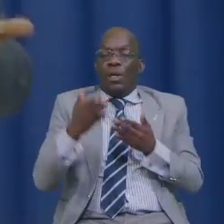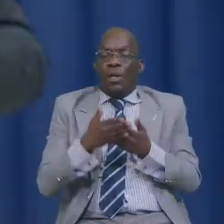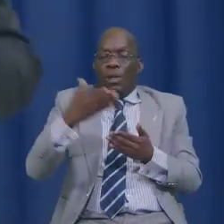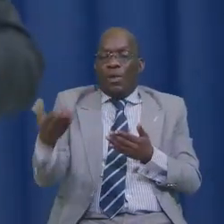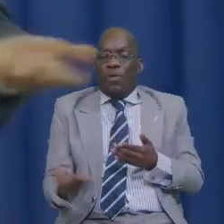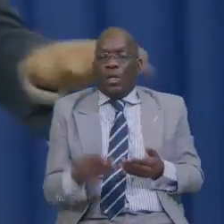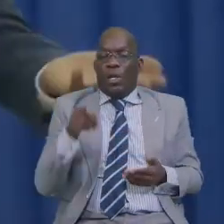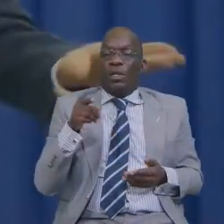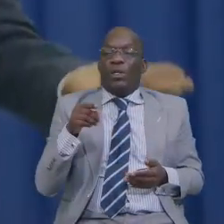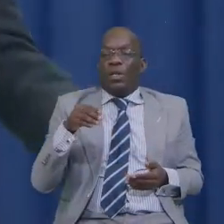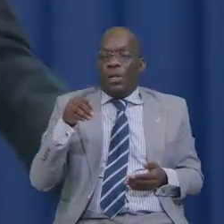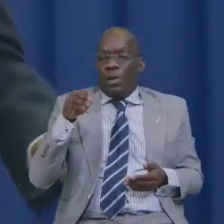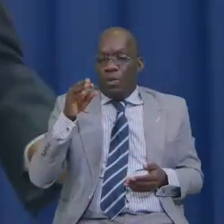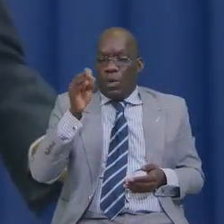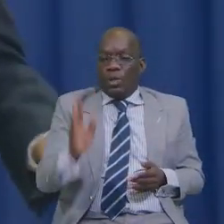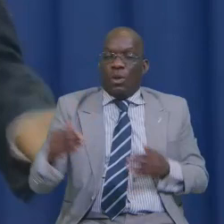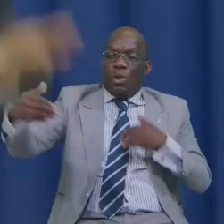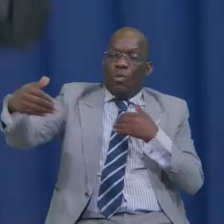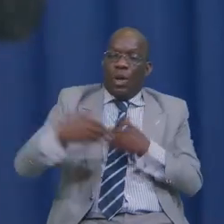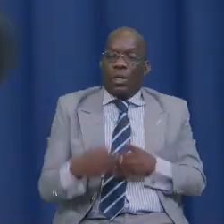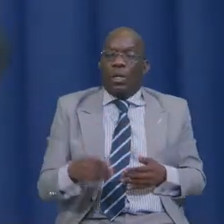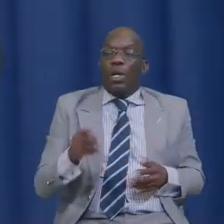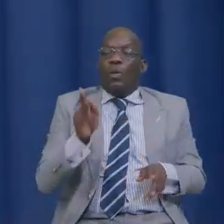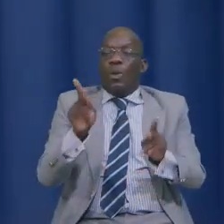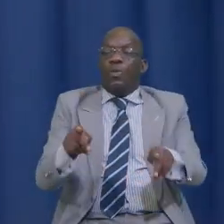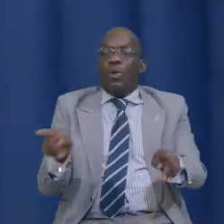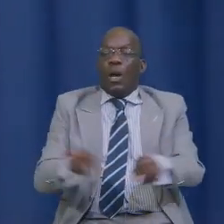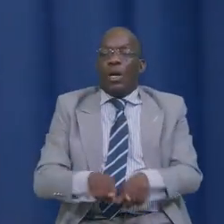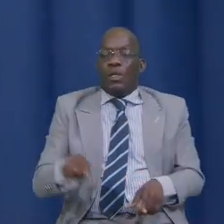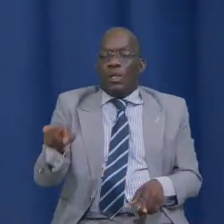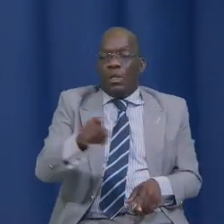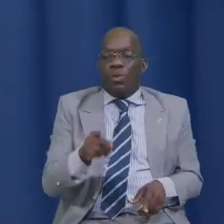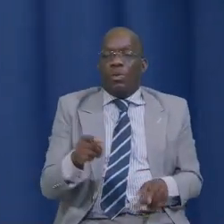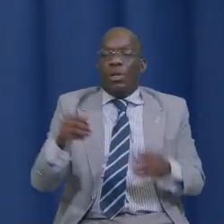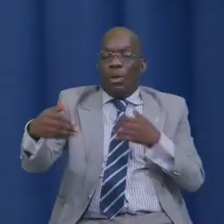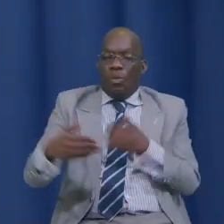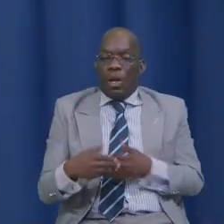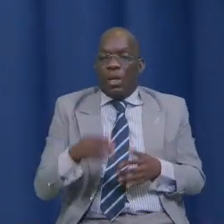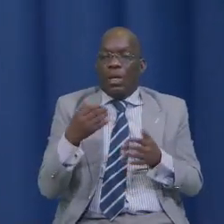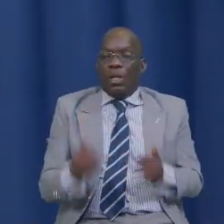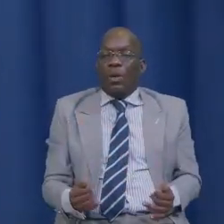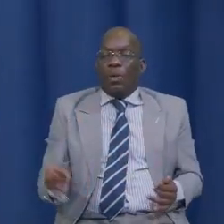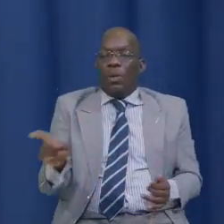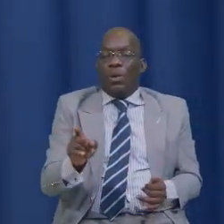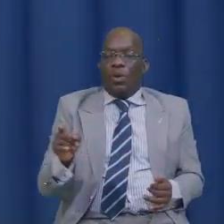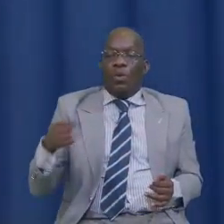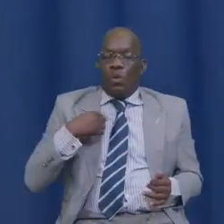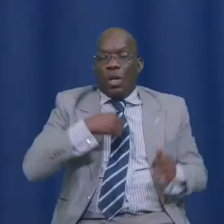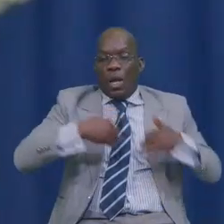invited people like me back, and now we have a church in that country.